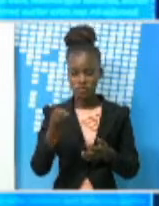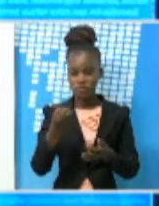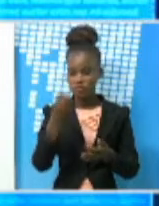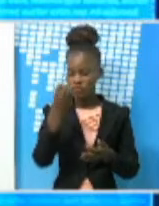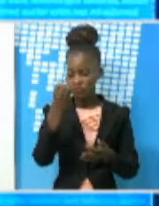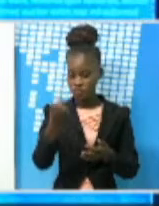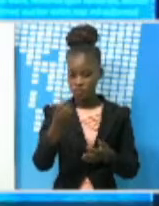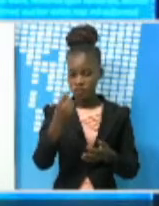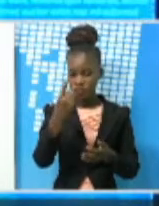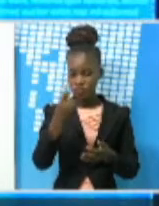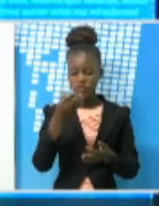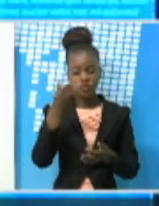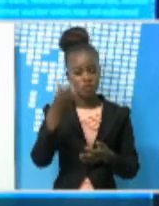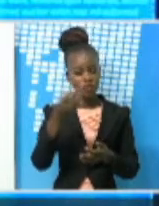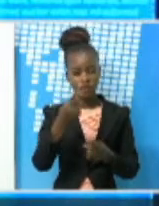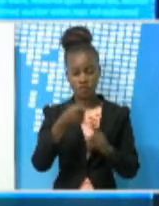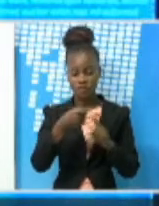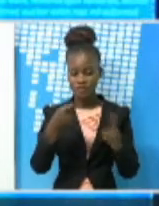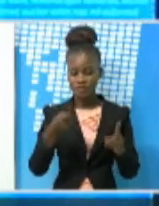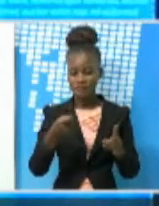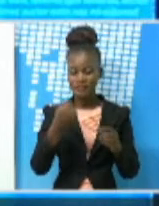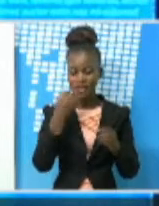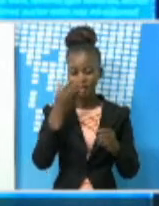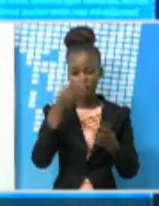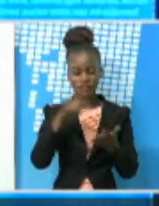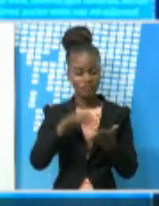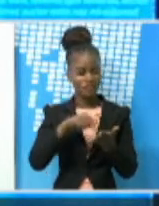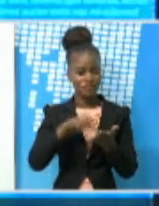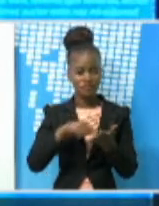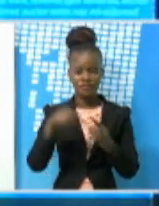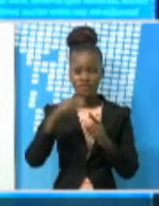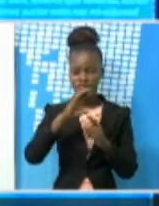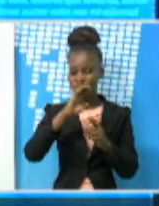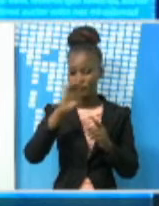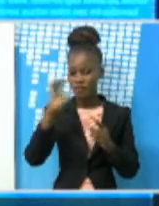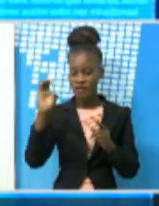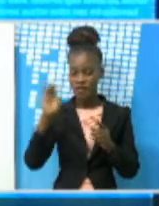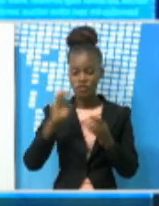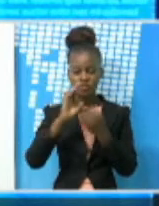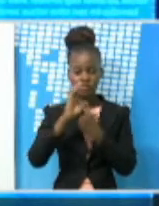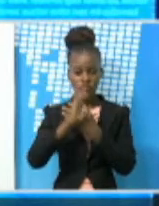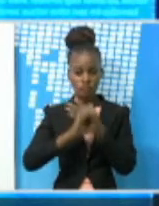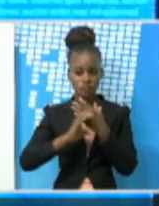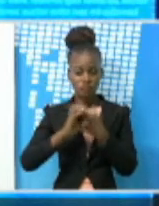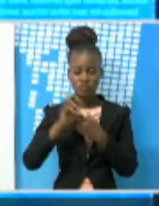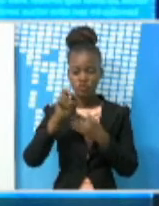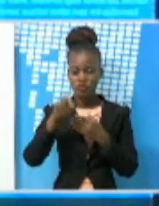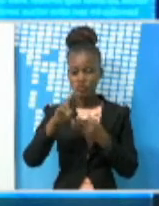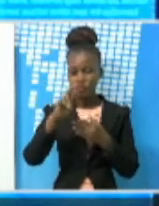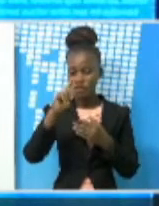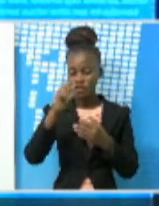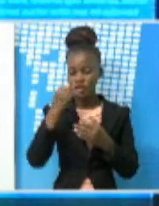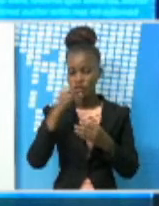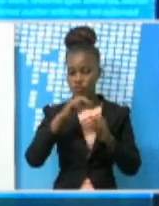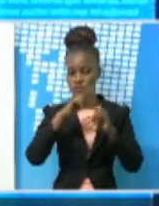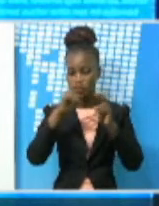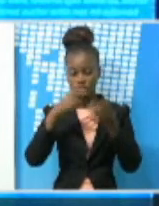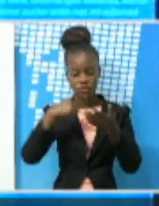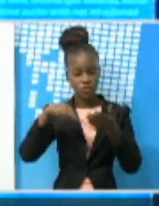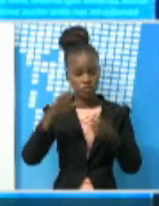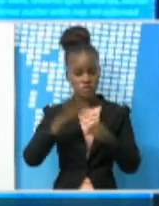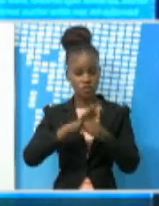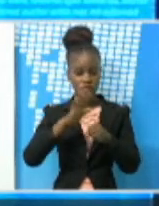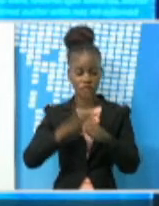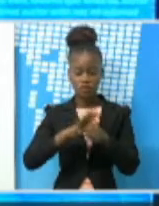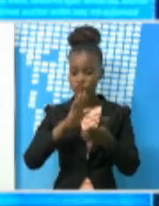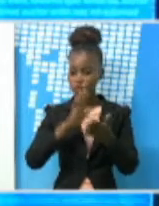50,606 were male from 600 examination centers across the country. However, UBTEB has called upon government to increase the budget of the board